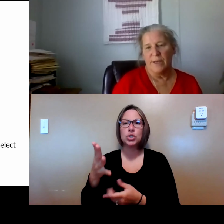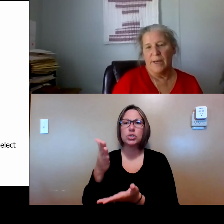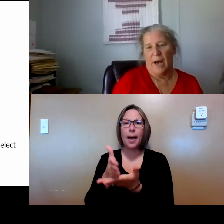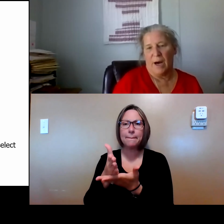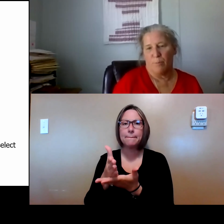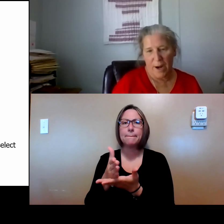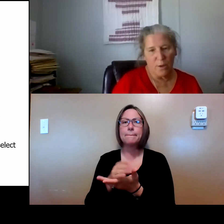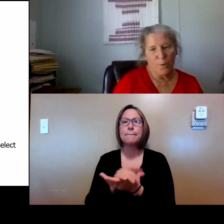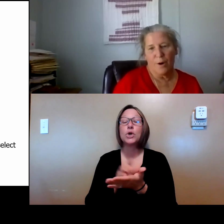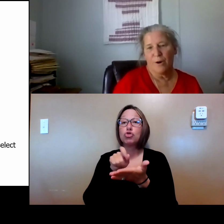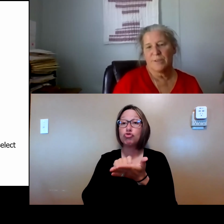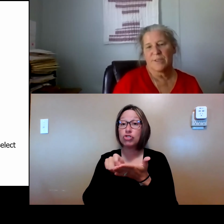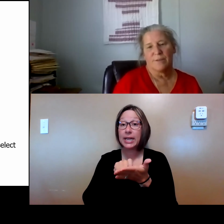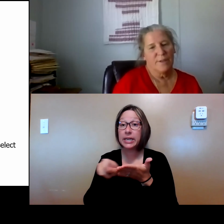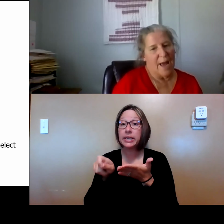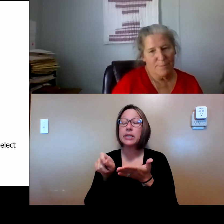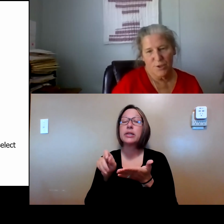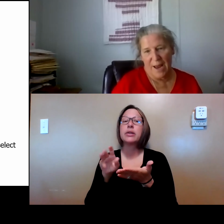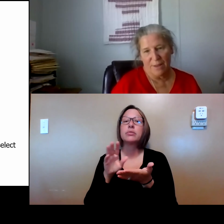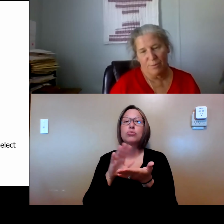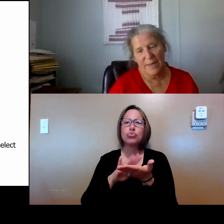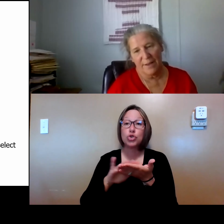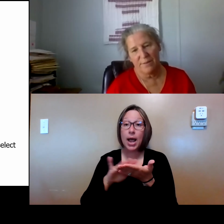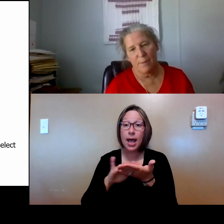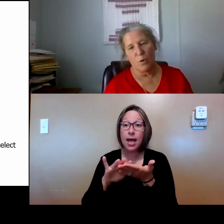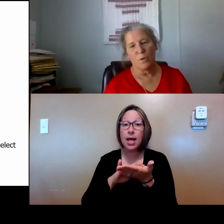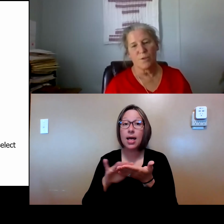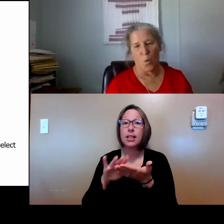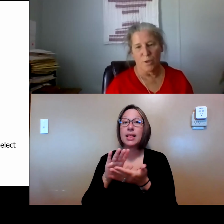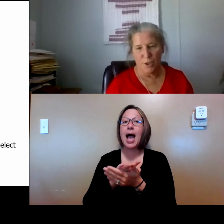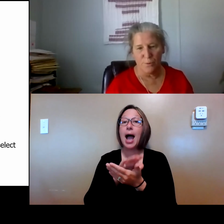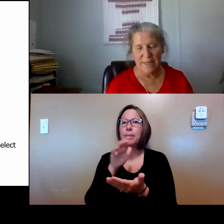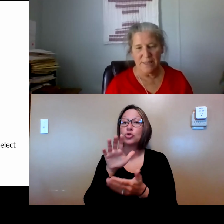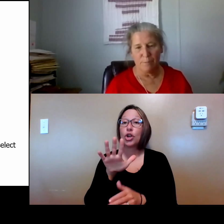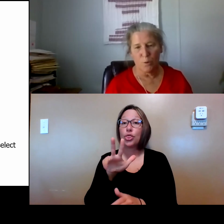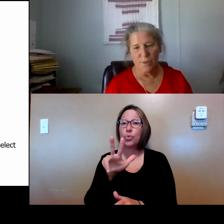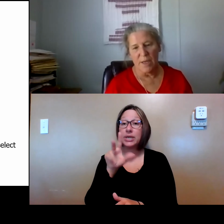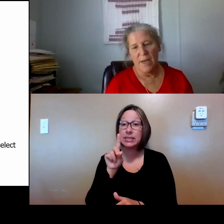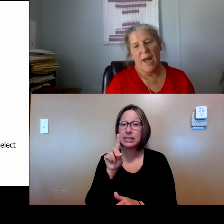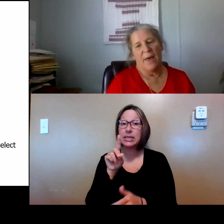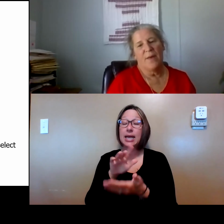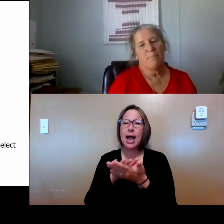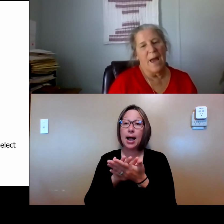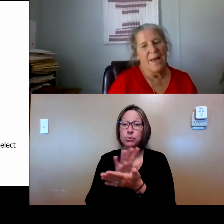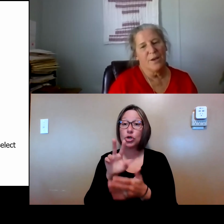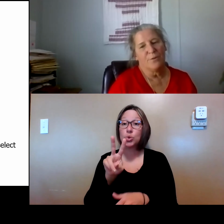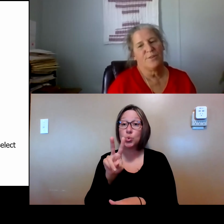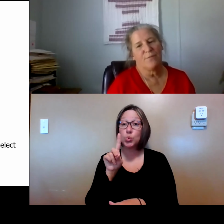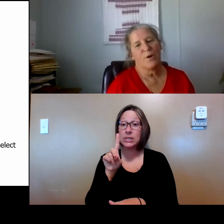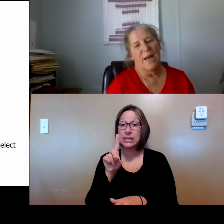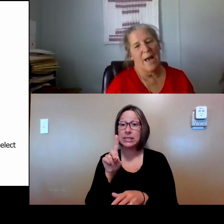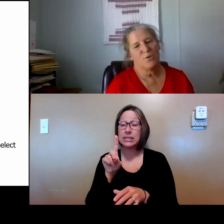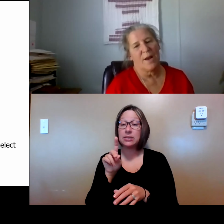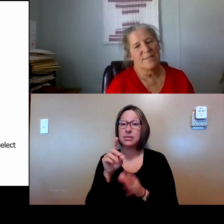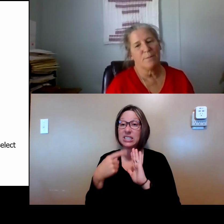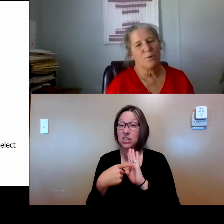word, brailled words, abstract 3D symbols or 2D symbols. And they may use